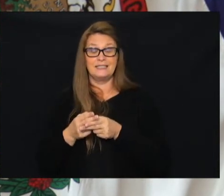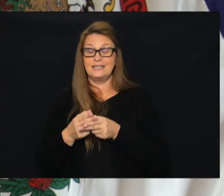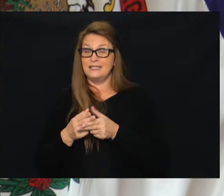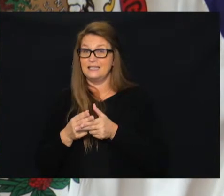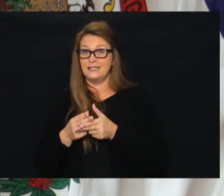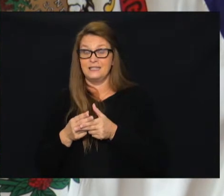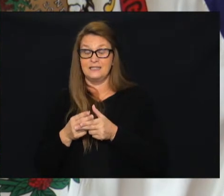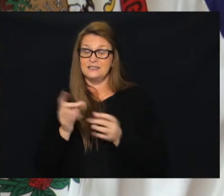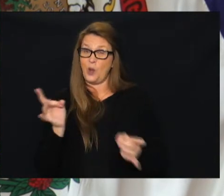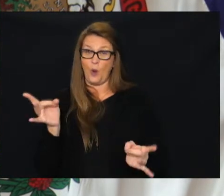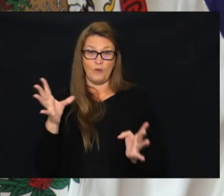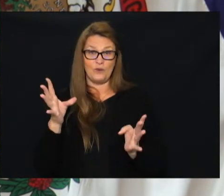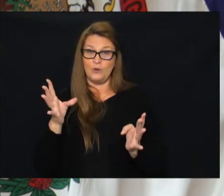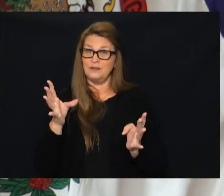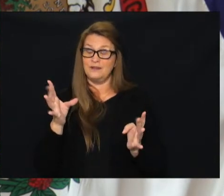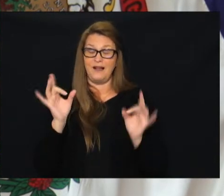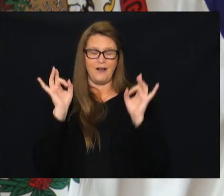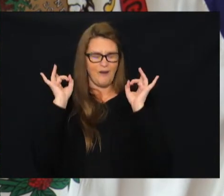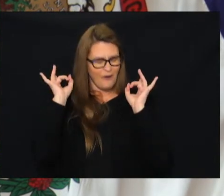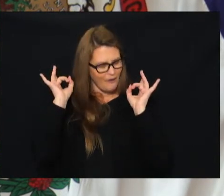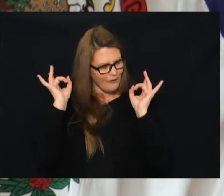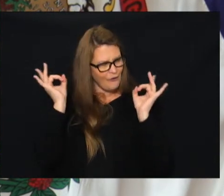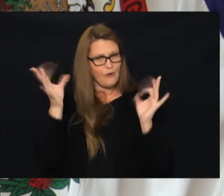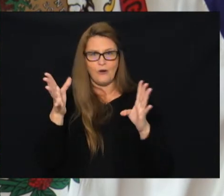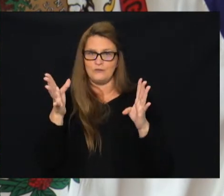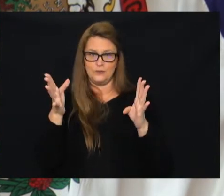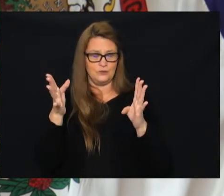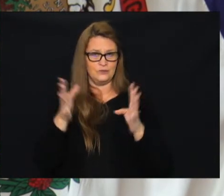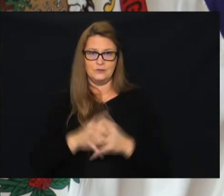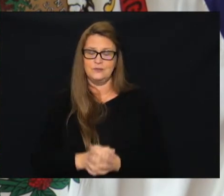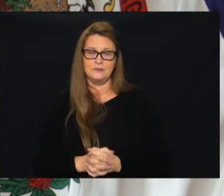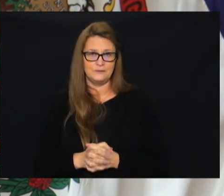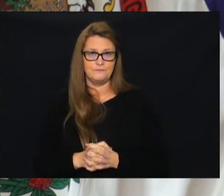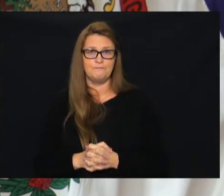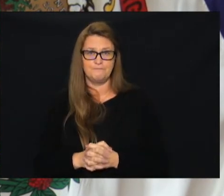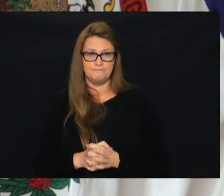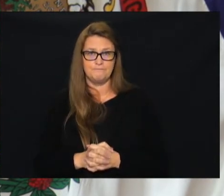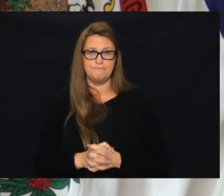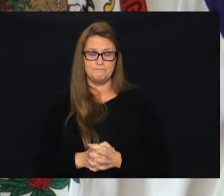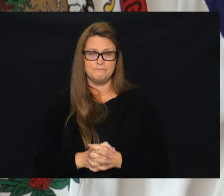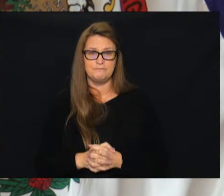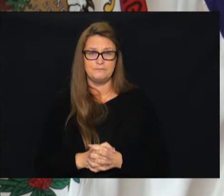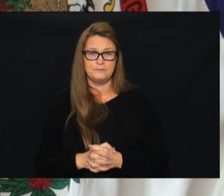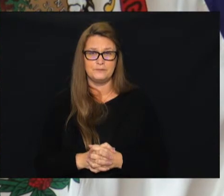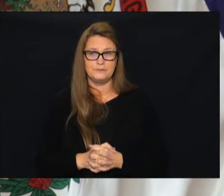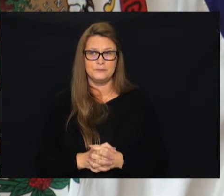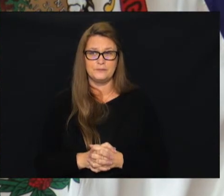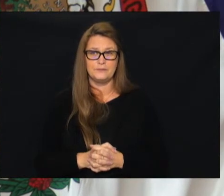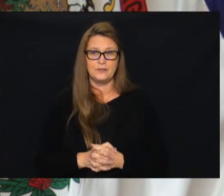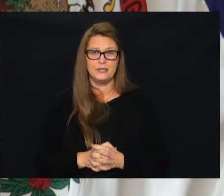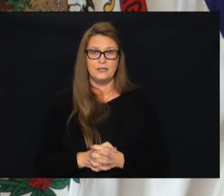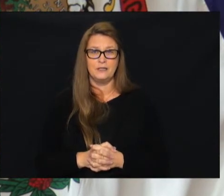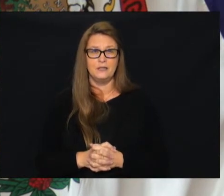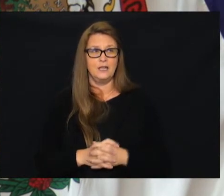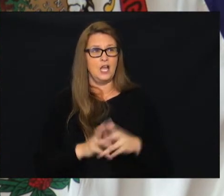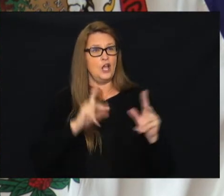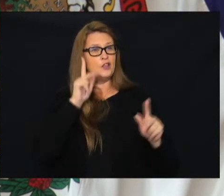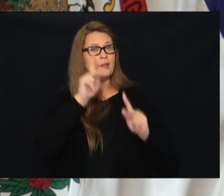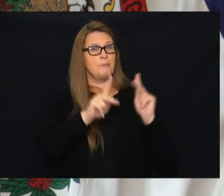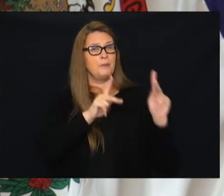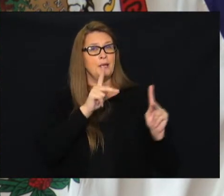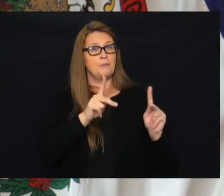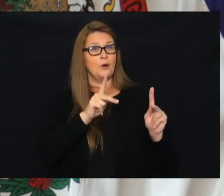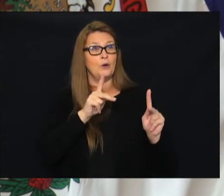it's awful. It's awful beyond belief. Not nearly as bad as the people that have lost those loved